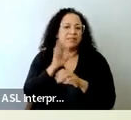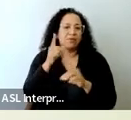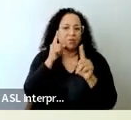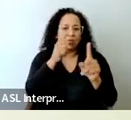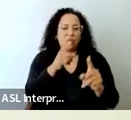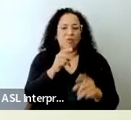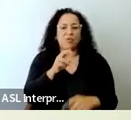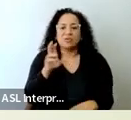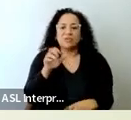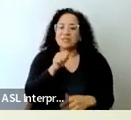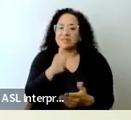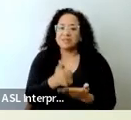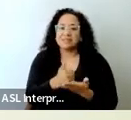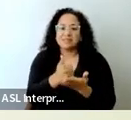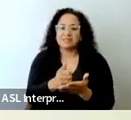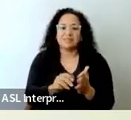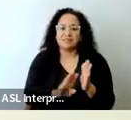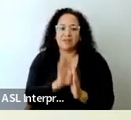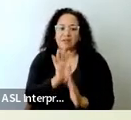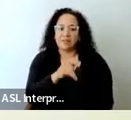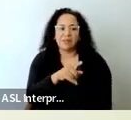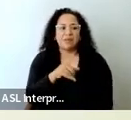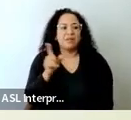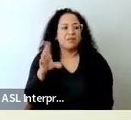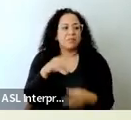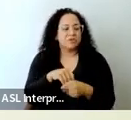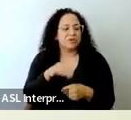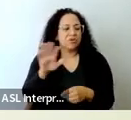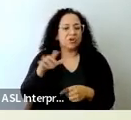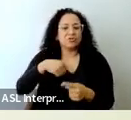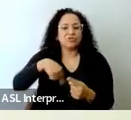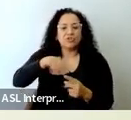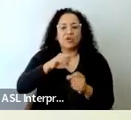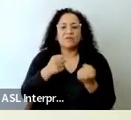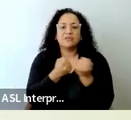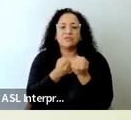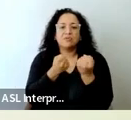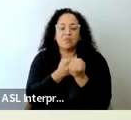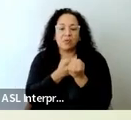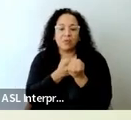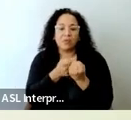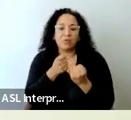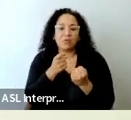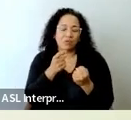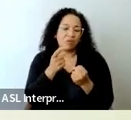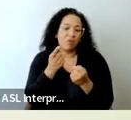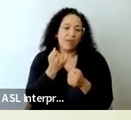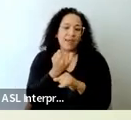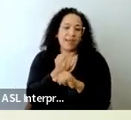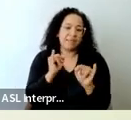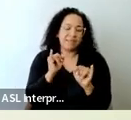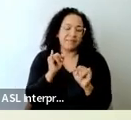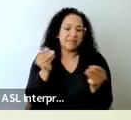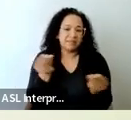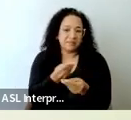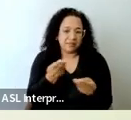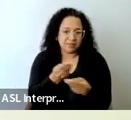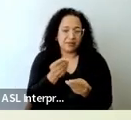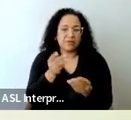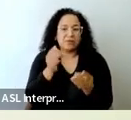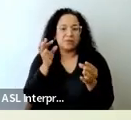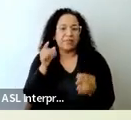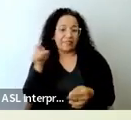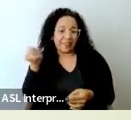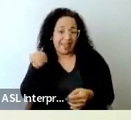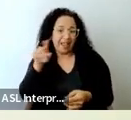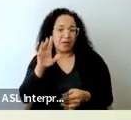assist with developing this. The participant and their circle support, or if they choose an independent facilitator, they will